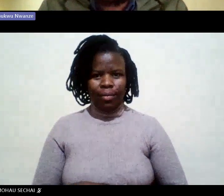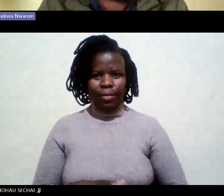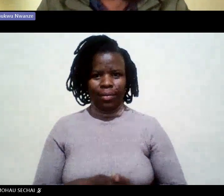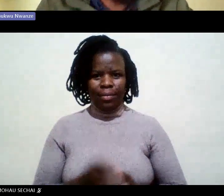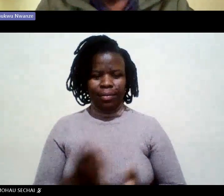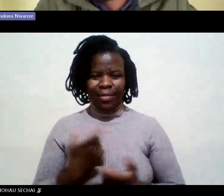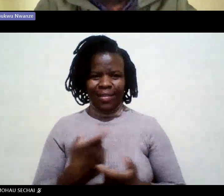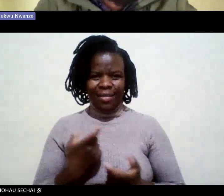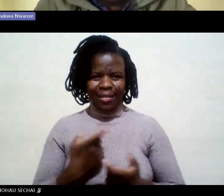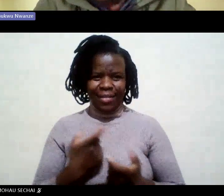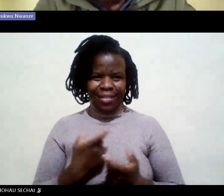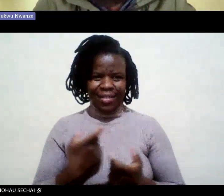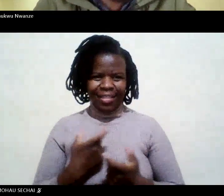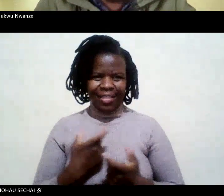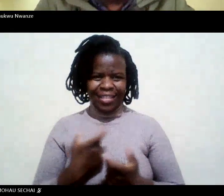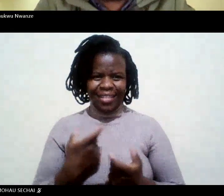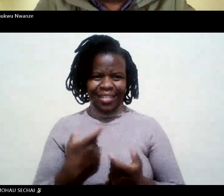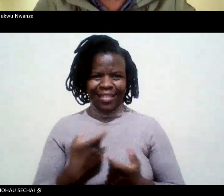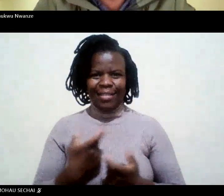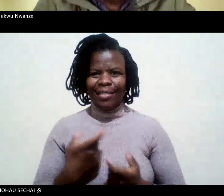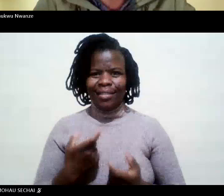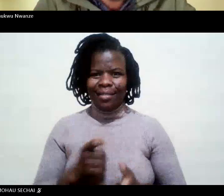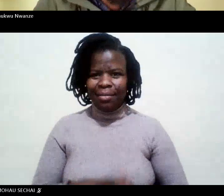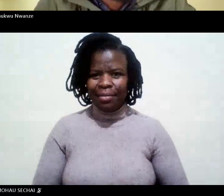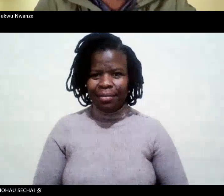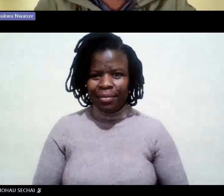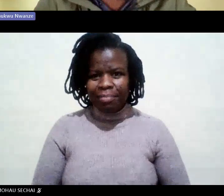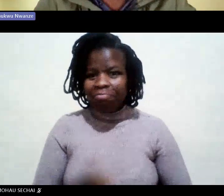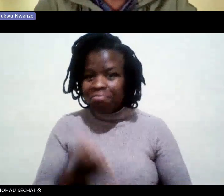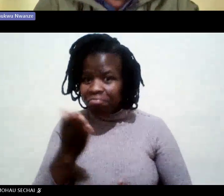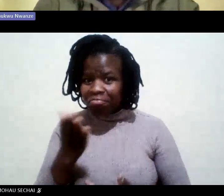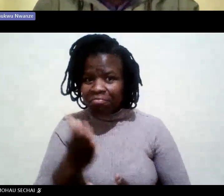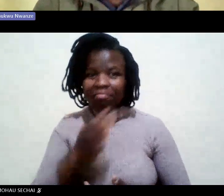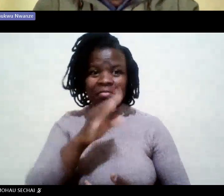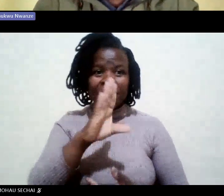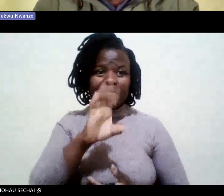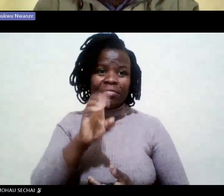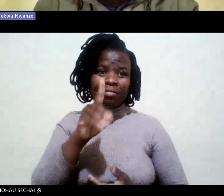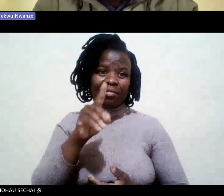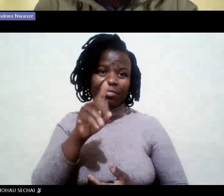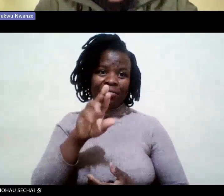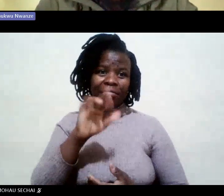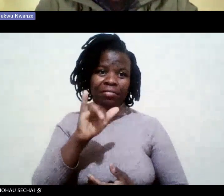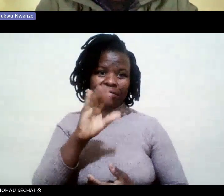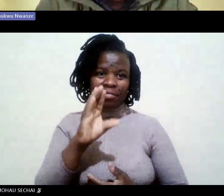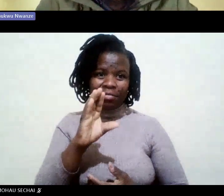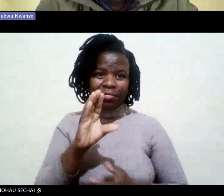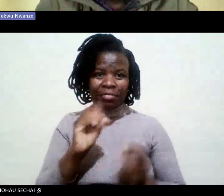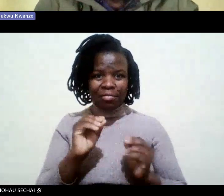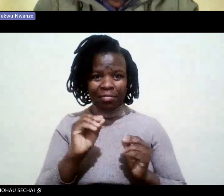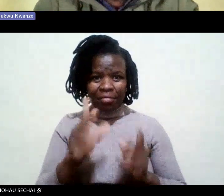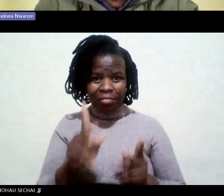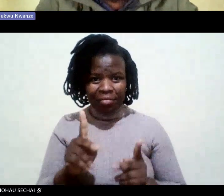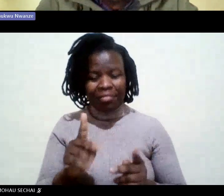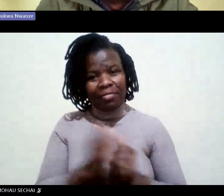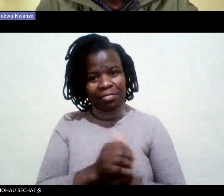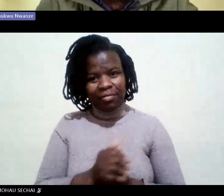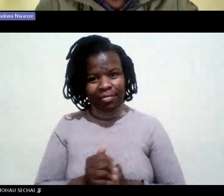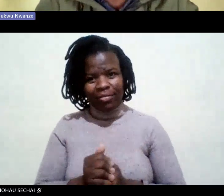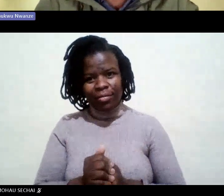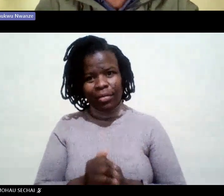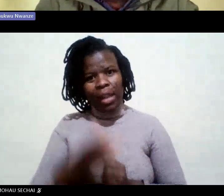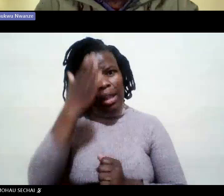Rest is important. Exhaustion. But yeah. Look, I know what people are saying, are going through, because like I said, I'm doing a